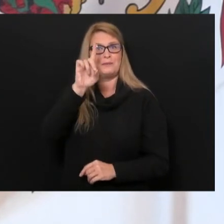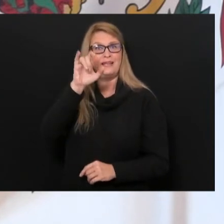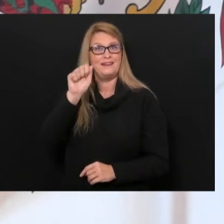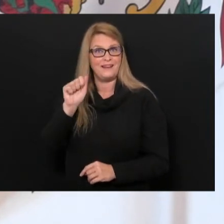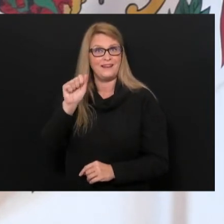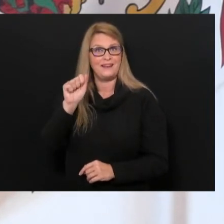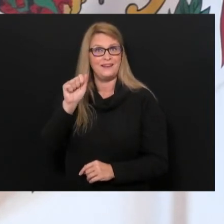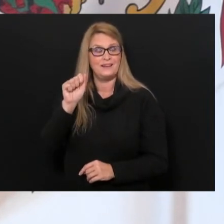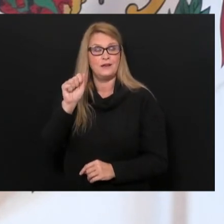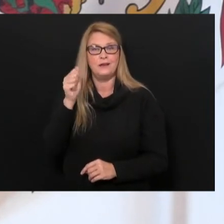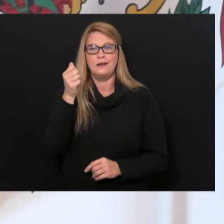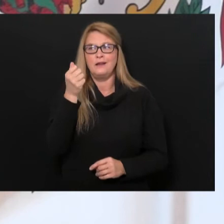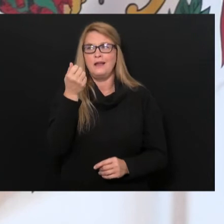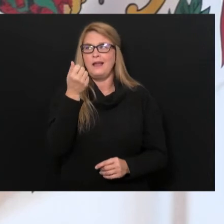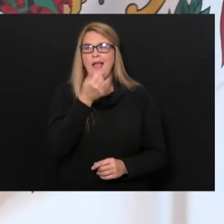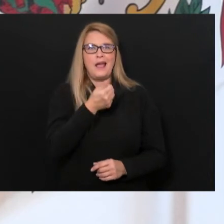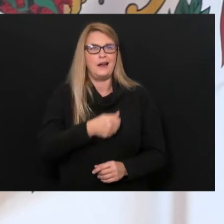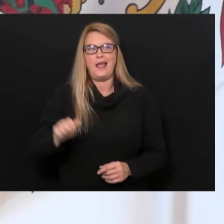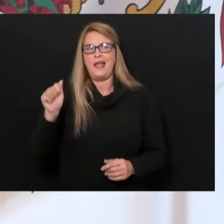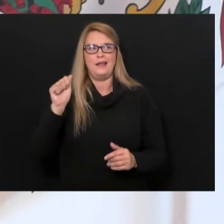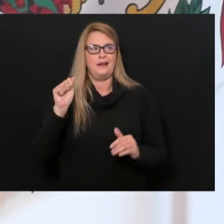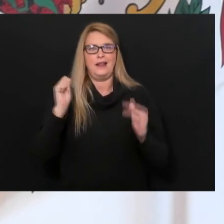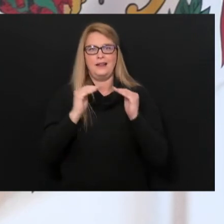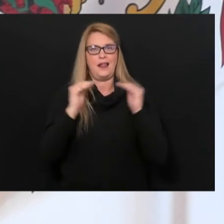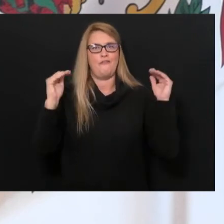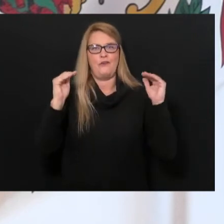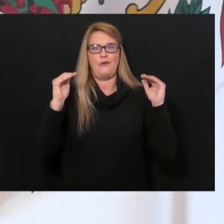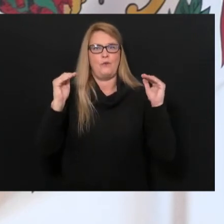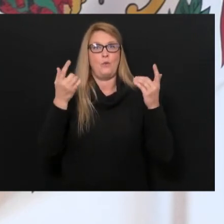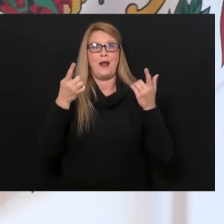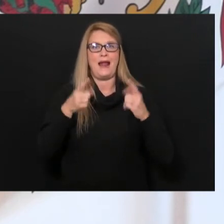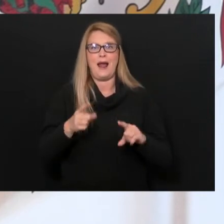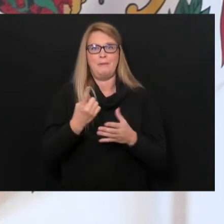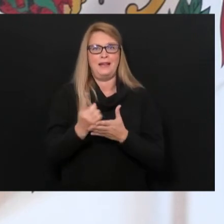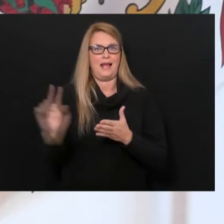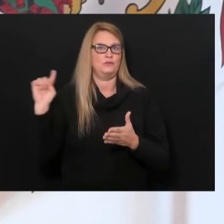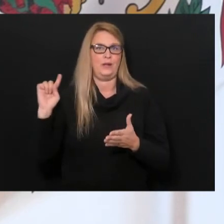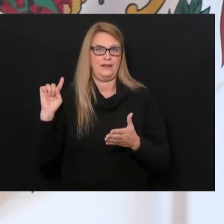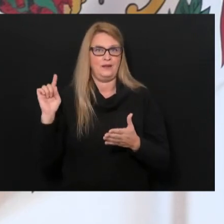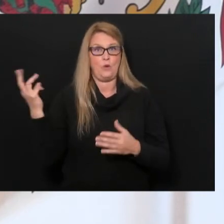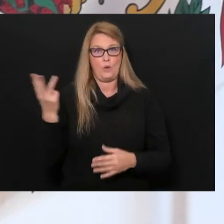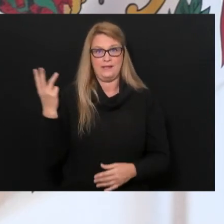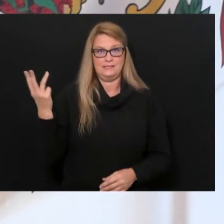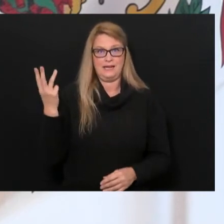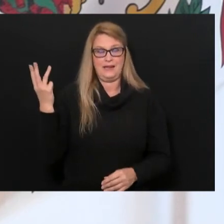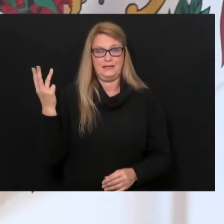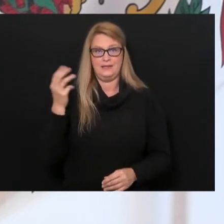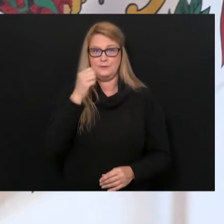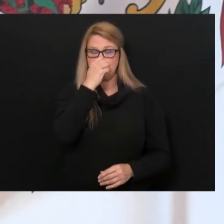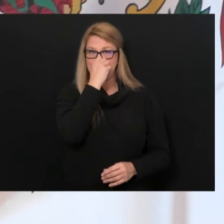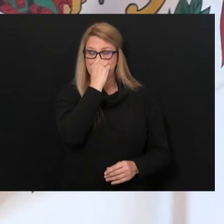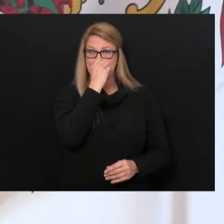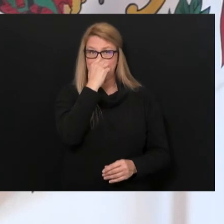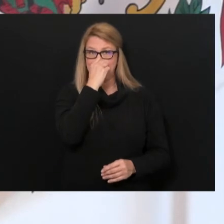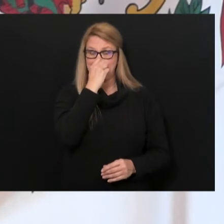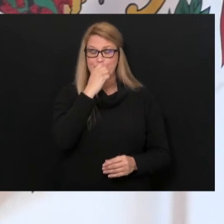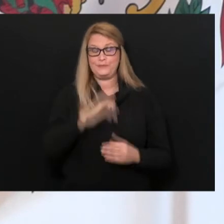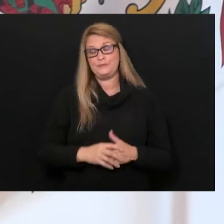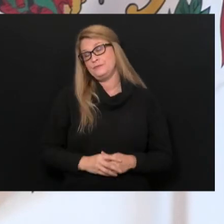the level of what was done on last Wednesday. But if you'll just think, you'll step back from it, there had to